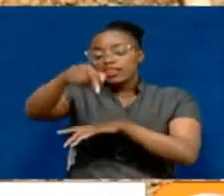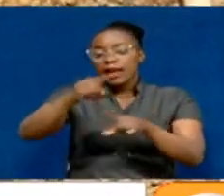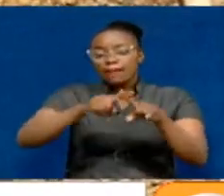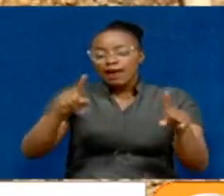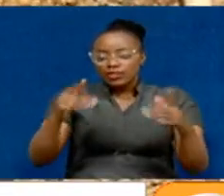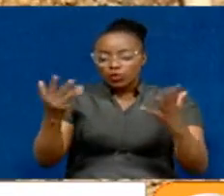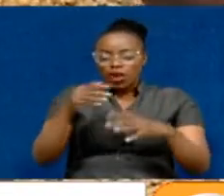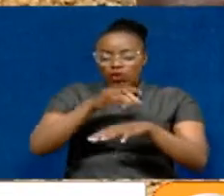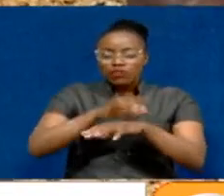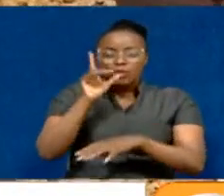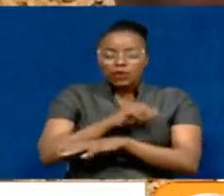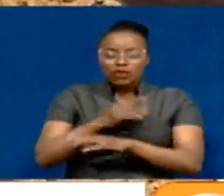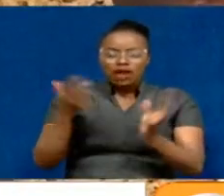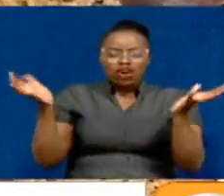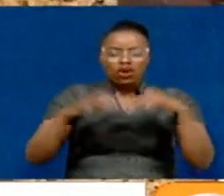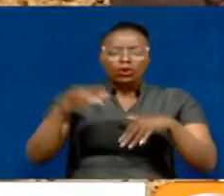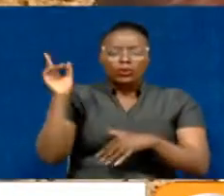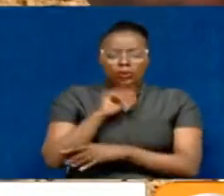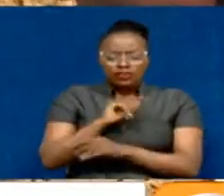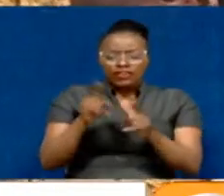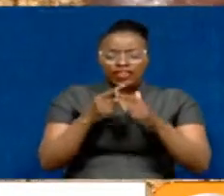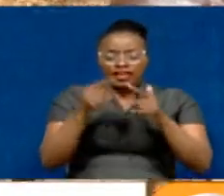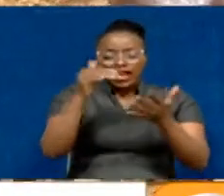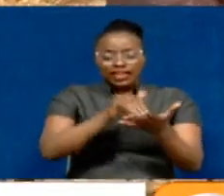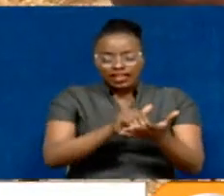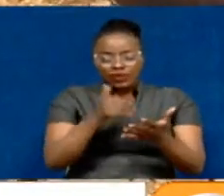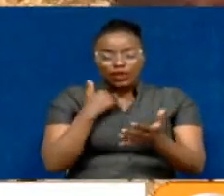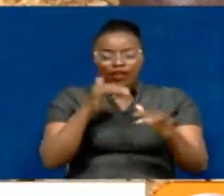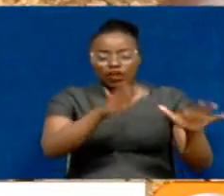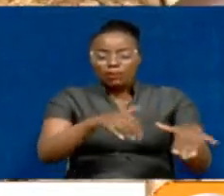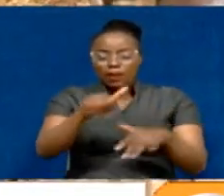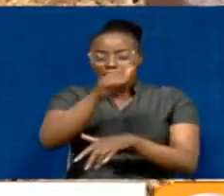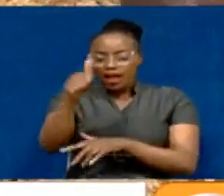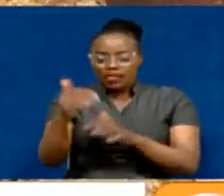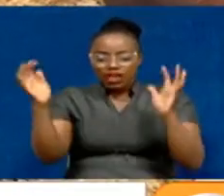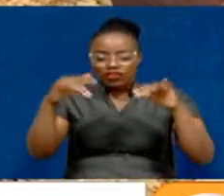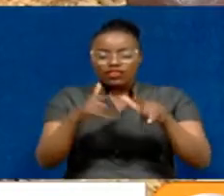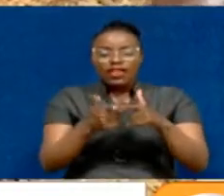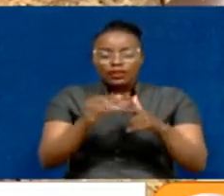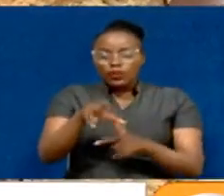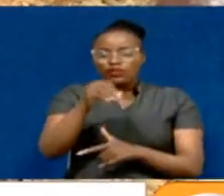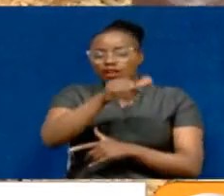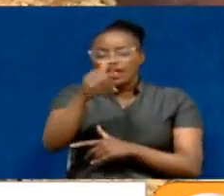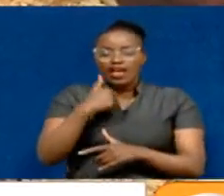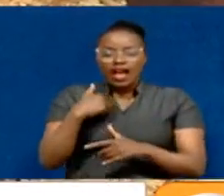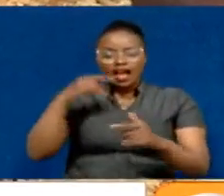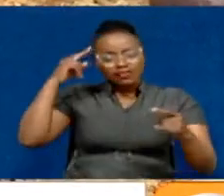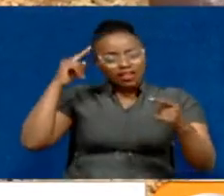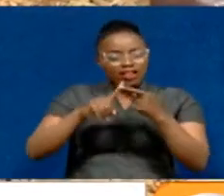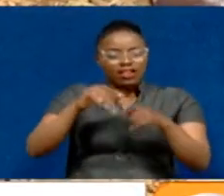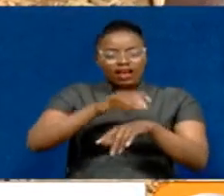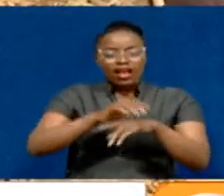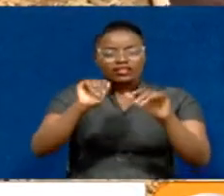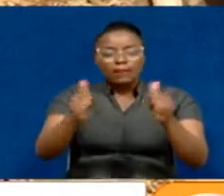lakini kule tumepata kama kuna poromoka zaidi. Alafu tena tumekachimba shimo nyingine, hiyo pia tunaona kama atujamlenga